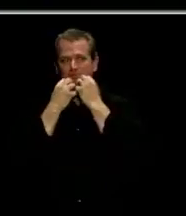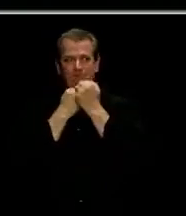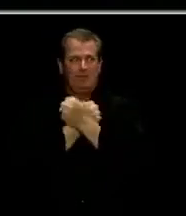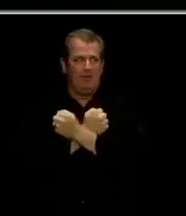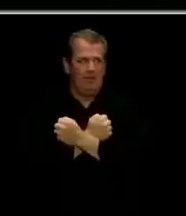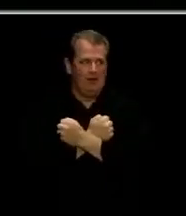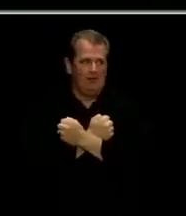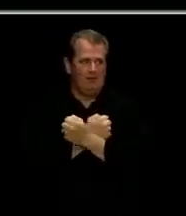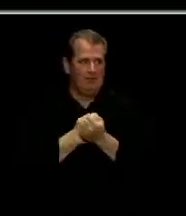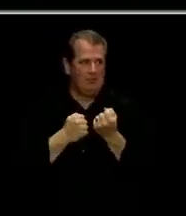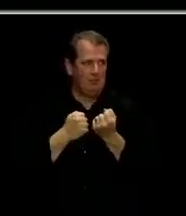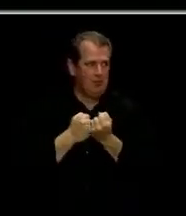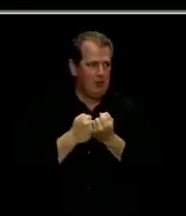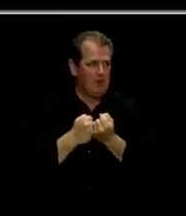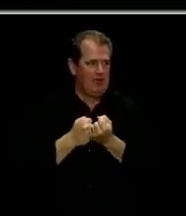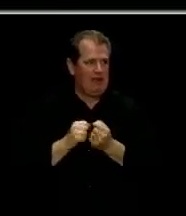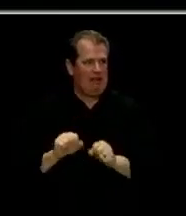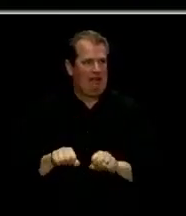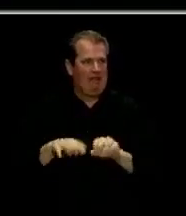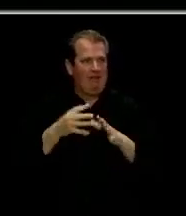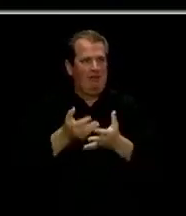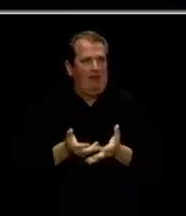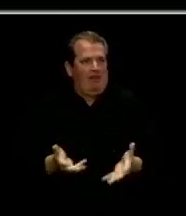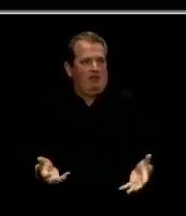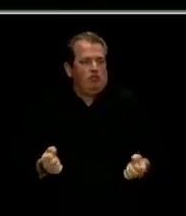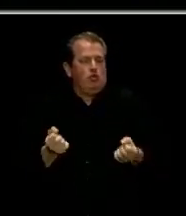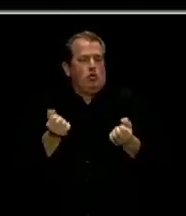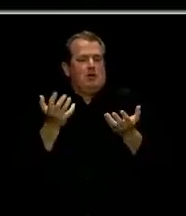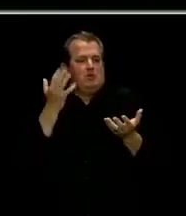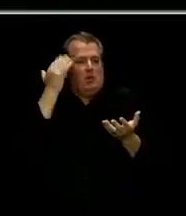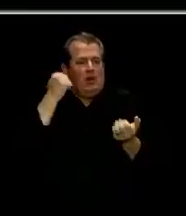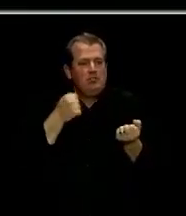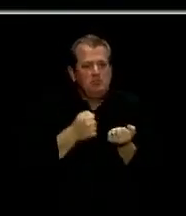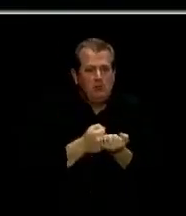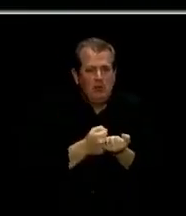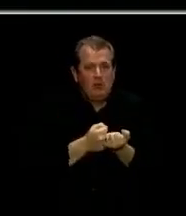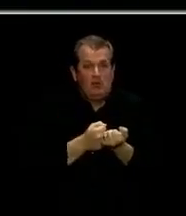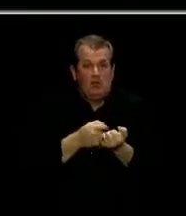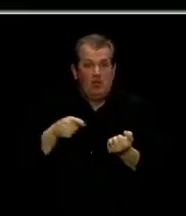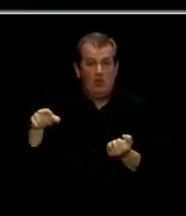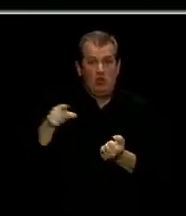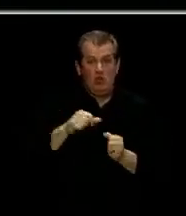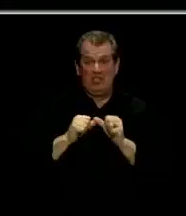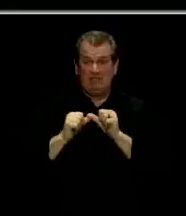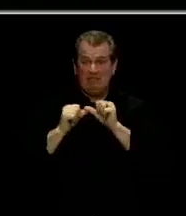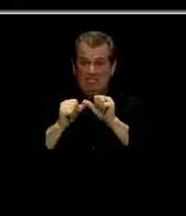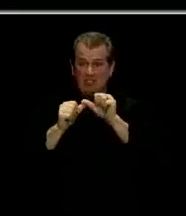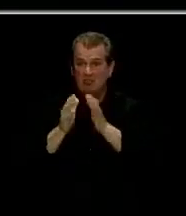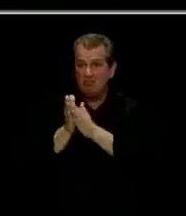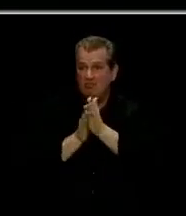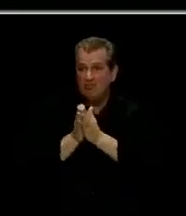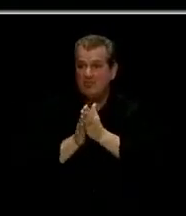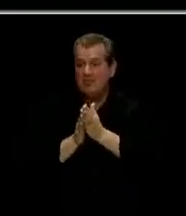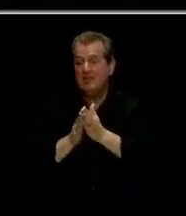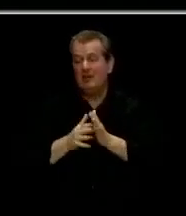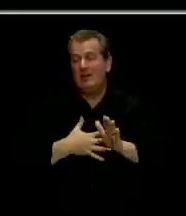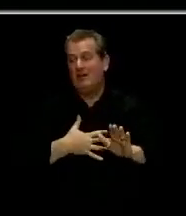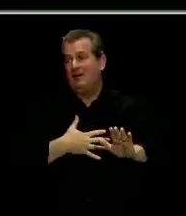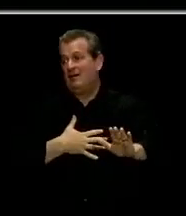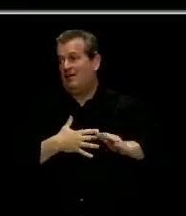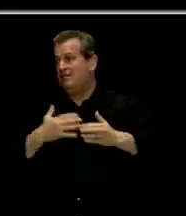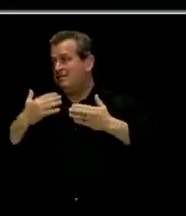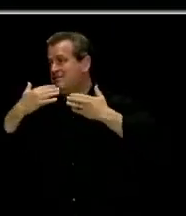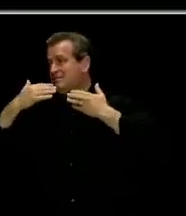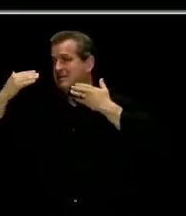make every single day, because your unwavering support and determination are all inspiring. So I commend you